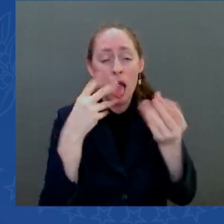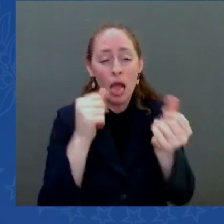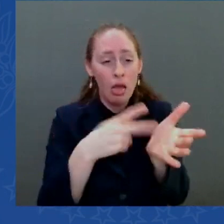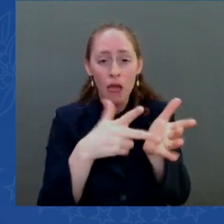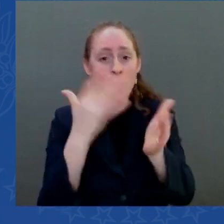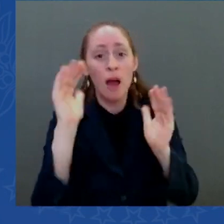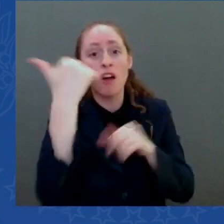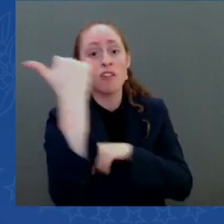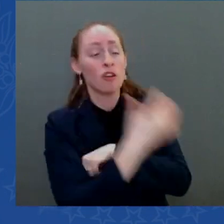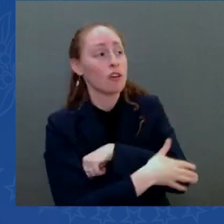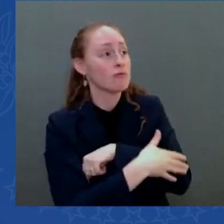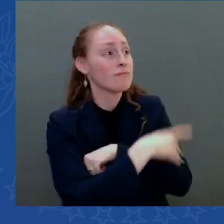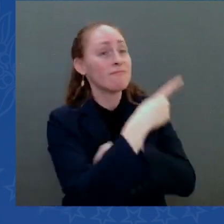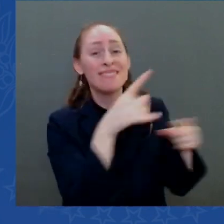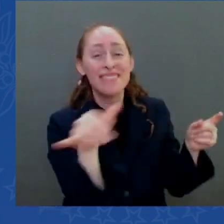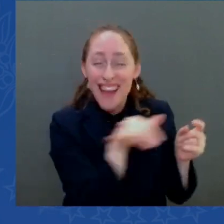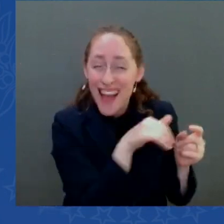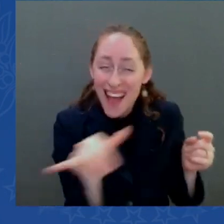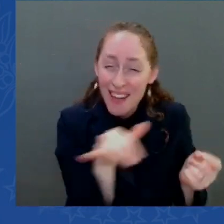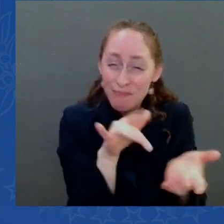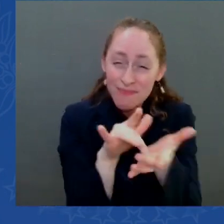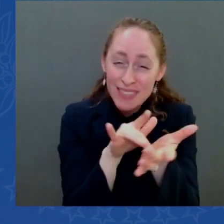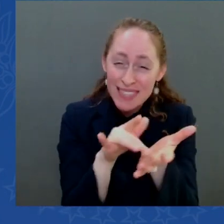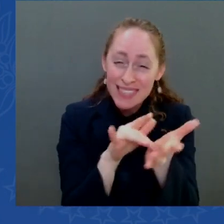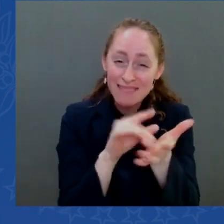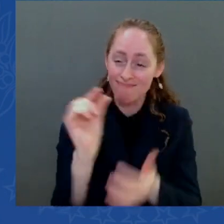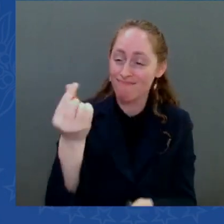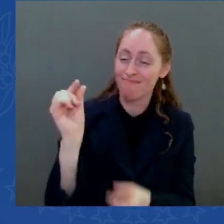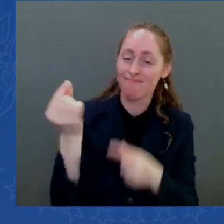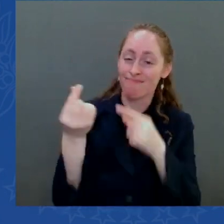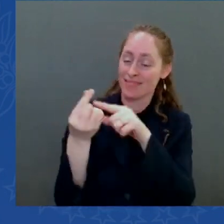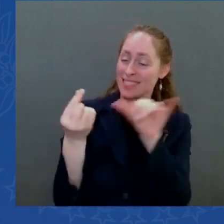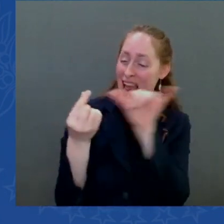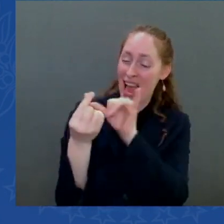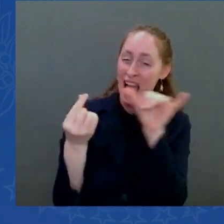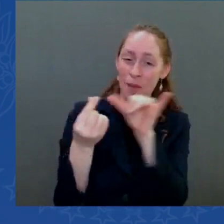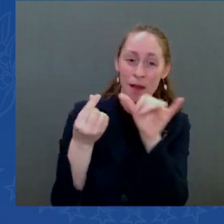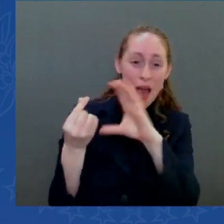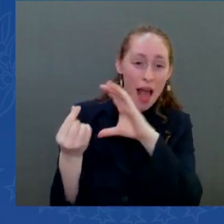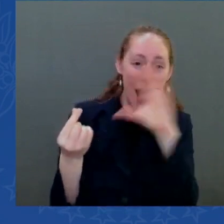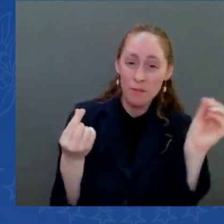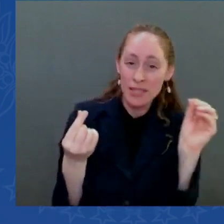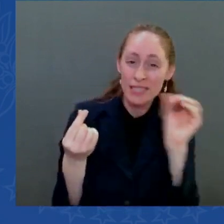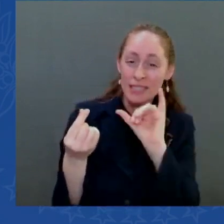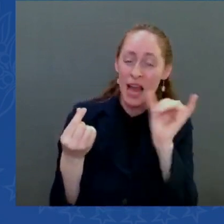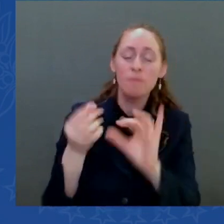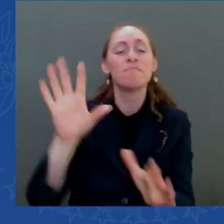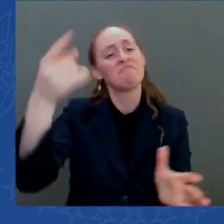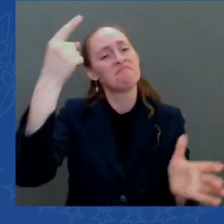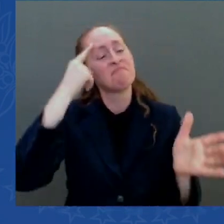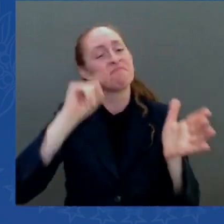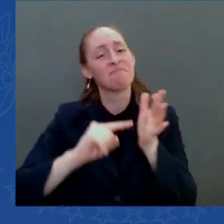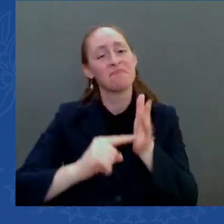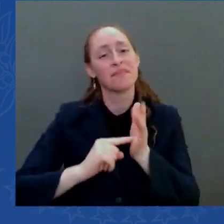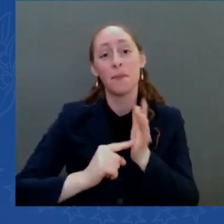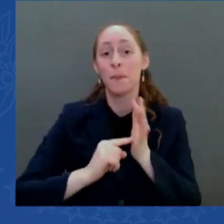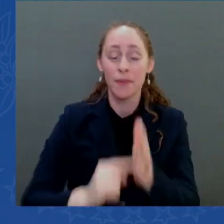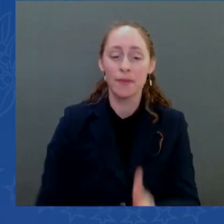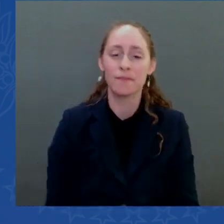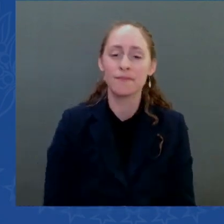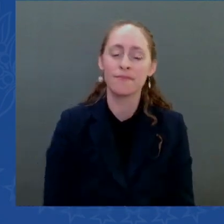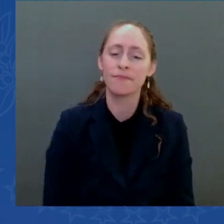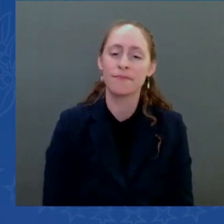the same manufacturer, in other countries. For example, the anti-cancer drug to treat leukemia and lymphoma